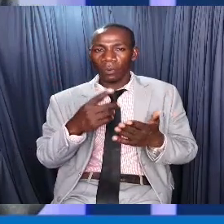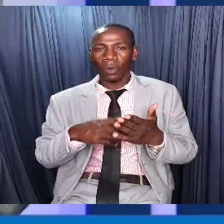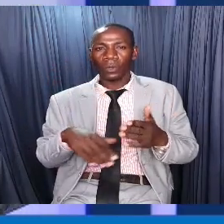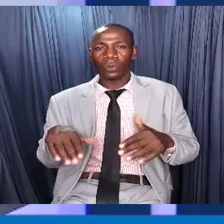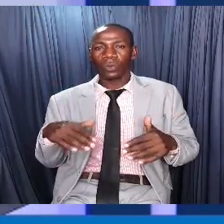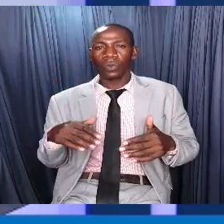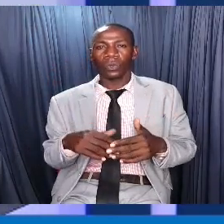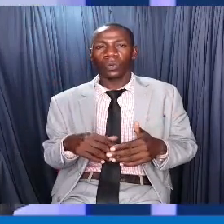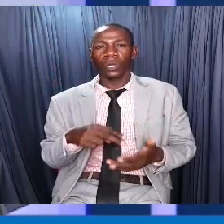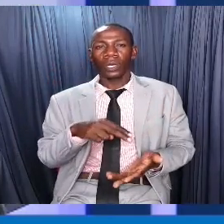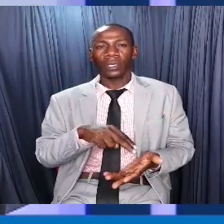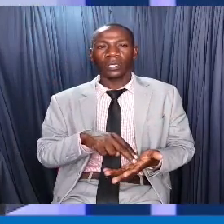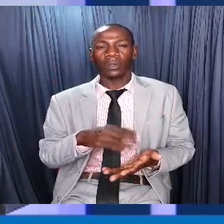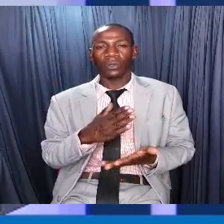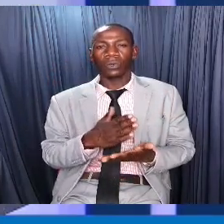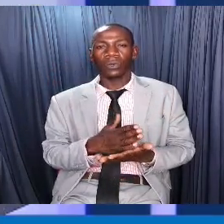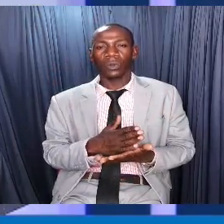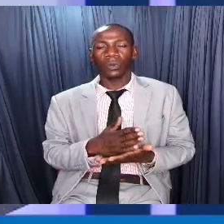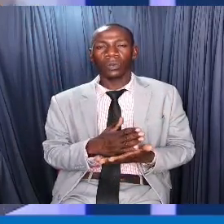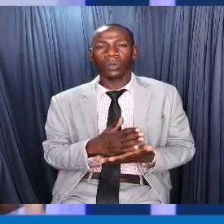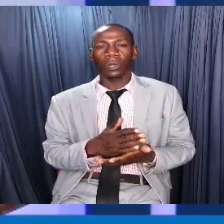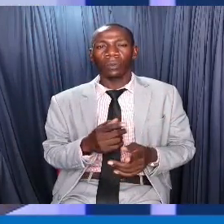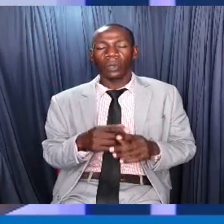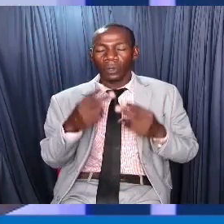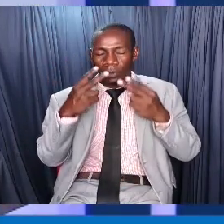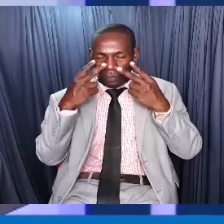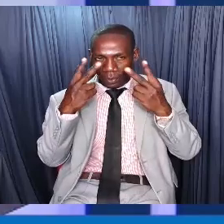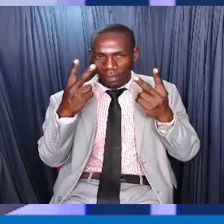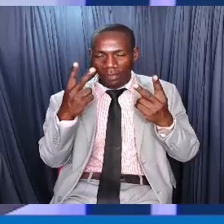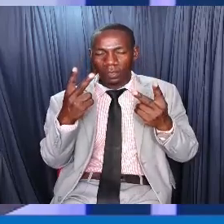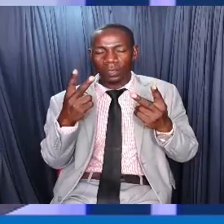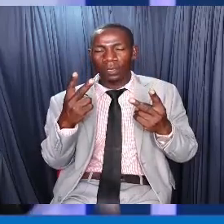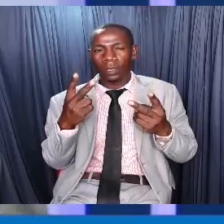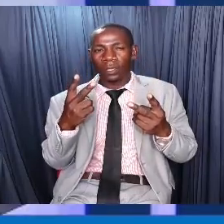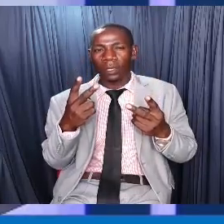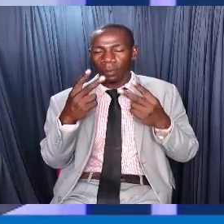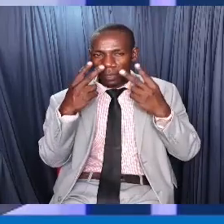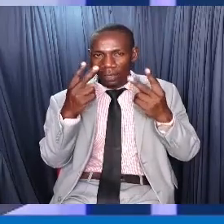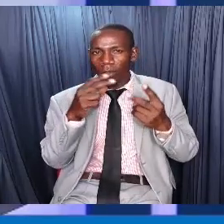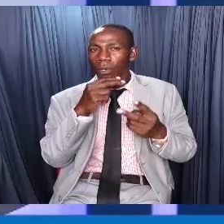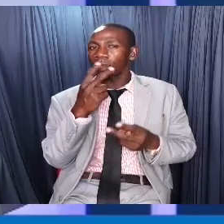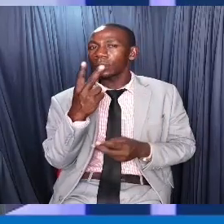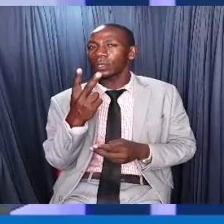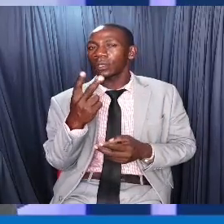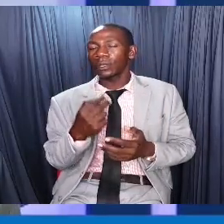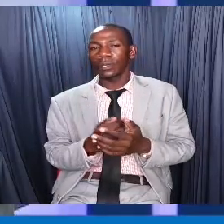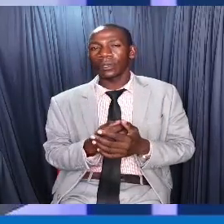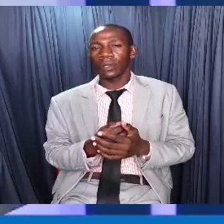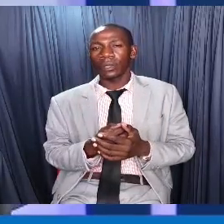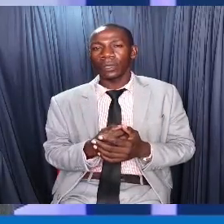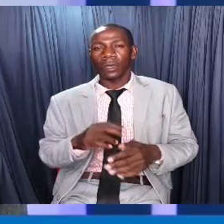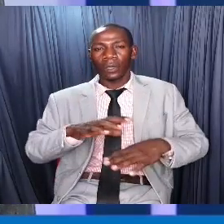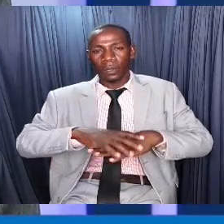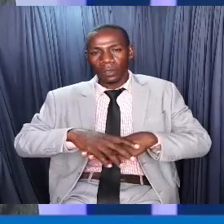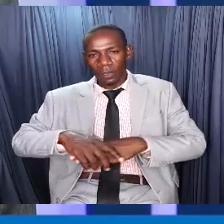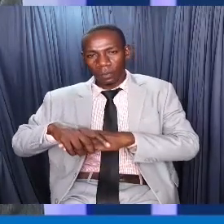what you ought to do. Sasa nilisimama kweli. Now I got up truly. Lakini na nikafungua macho. Then I opened my eyes. Lakini macho yakawa hayaoni. But my eyes could not see. Nikafanya kushikwa